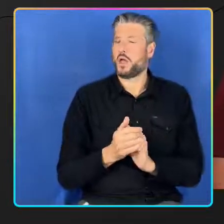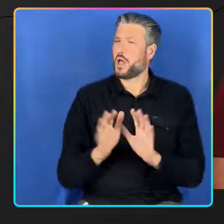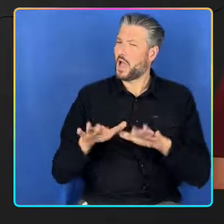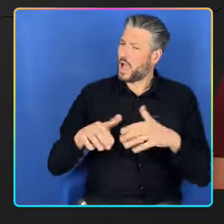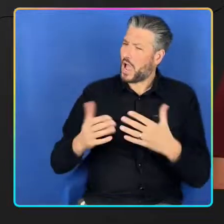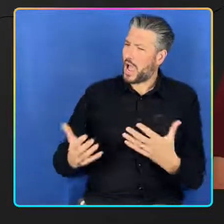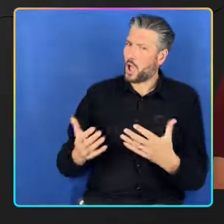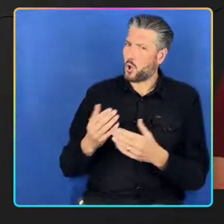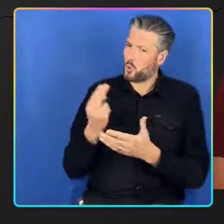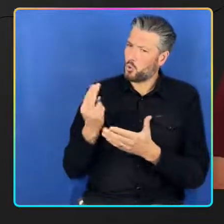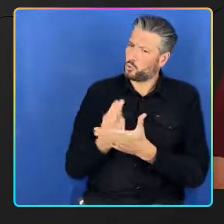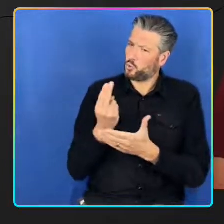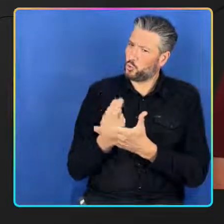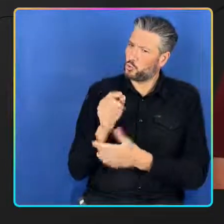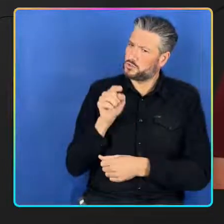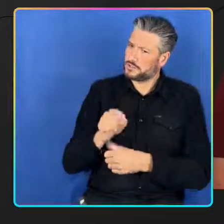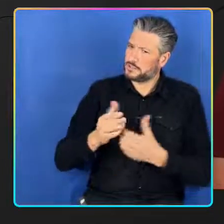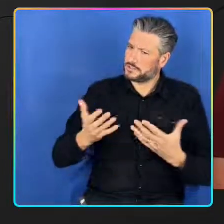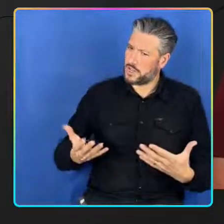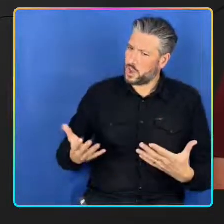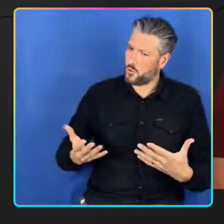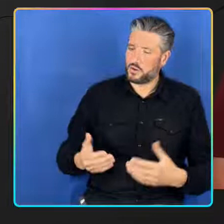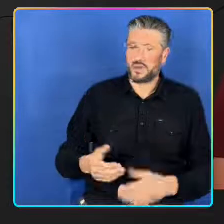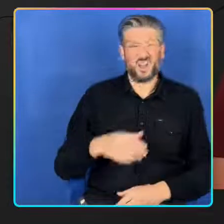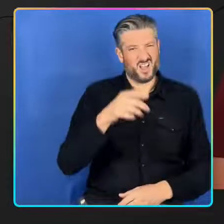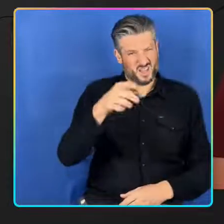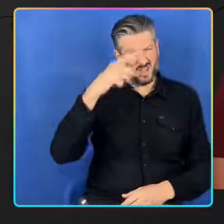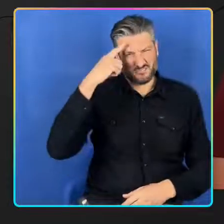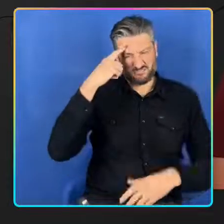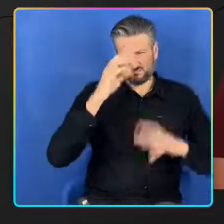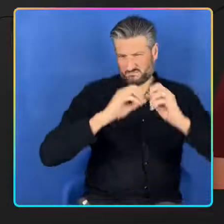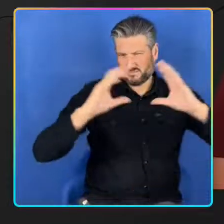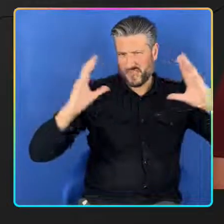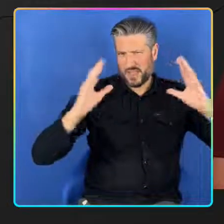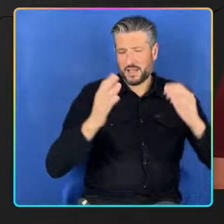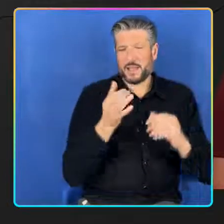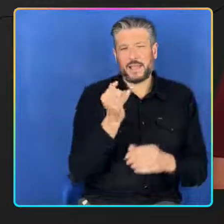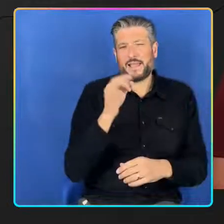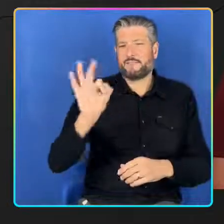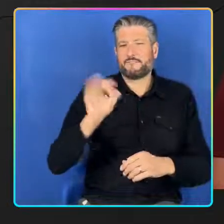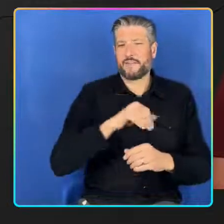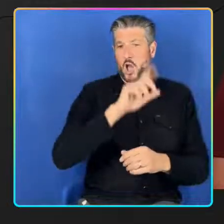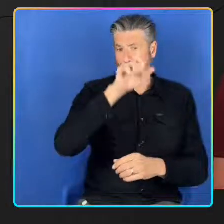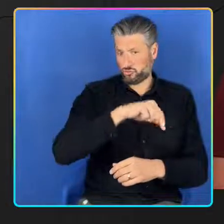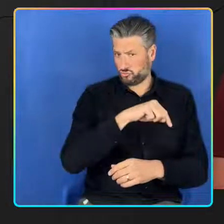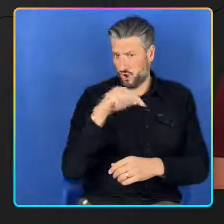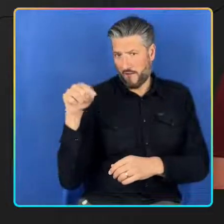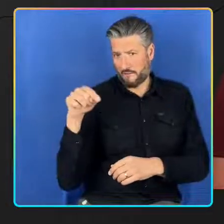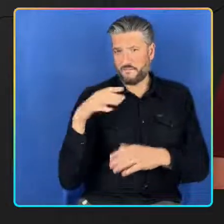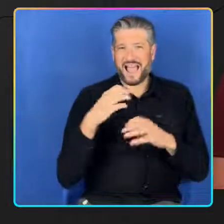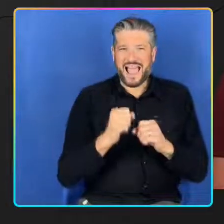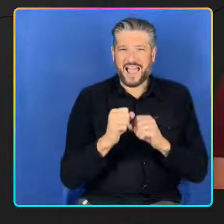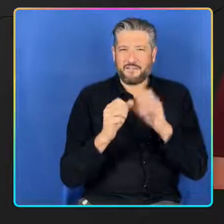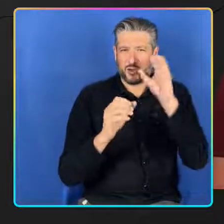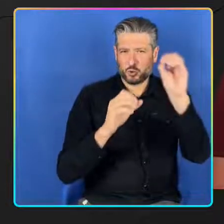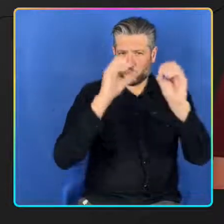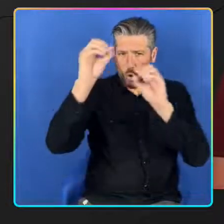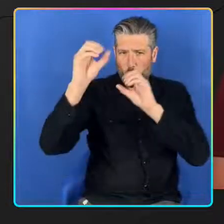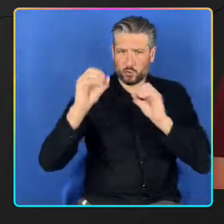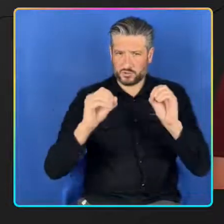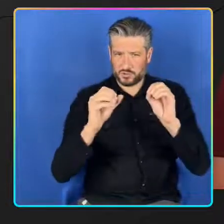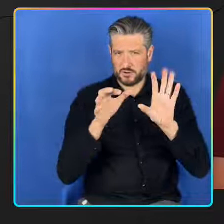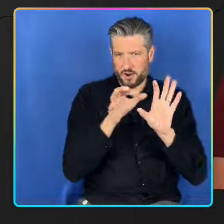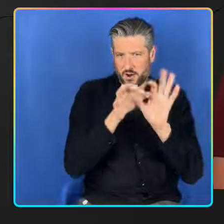thing? So imagine you've got a graph, a bunch of nodes and edges, all interconnected, of a high number of nodes and